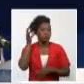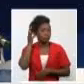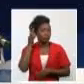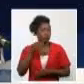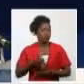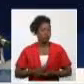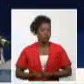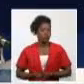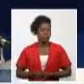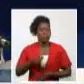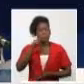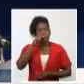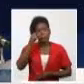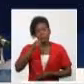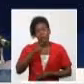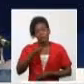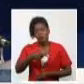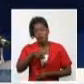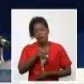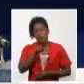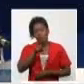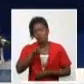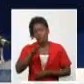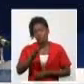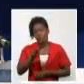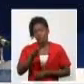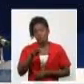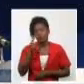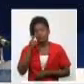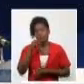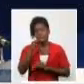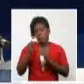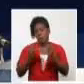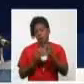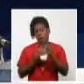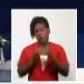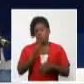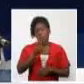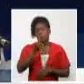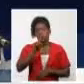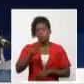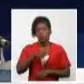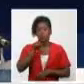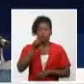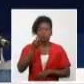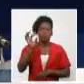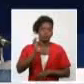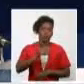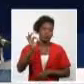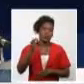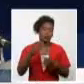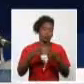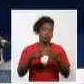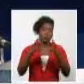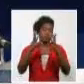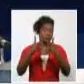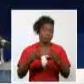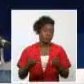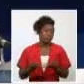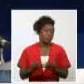diagnosed patients are female. 12 male patients tested positive yesterday